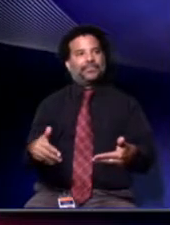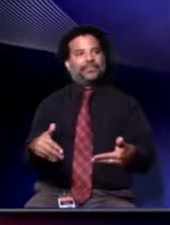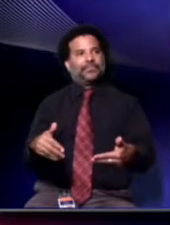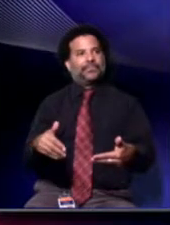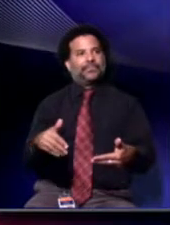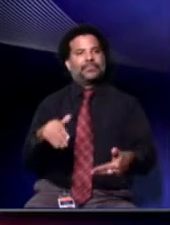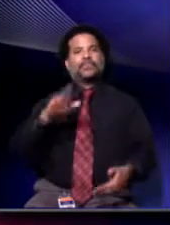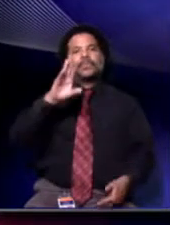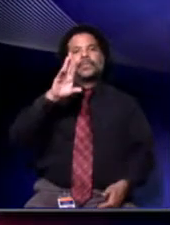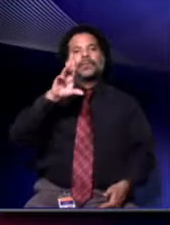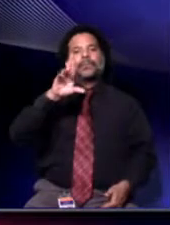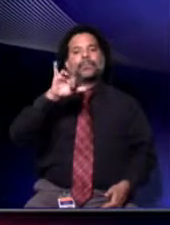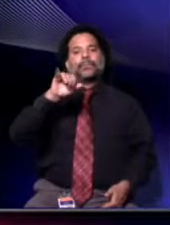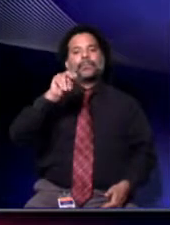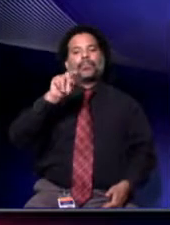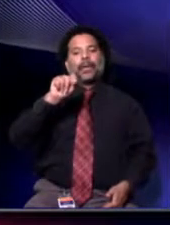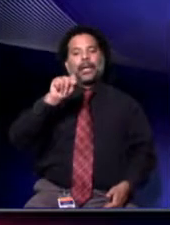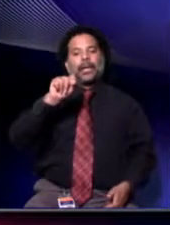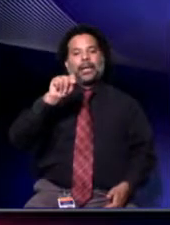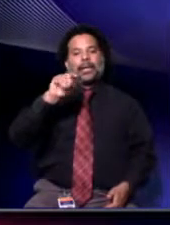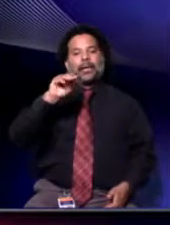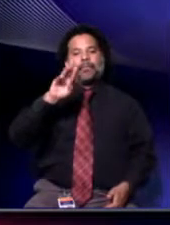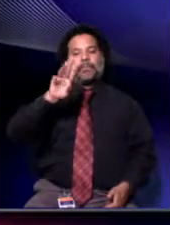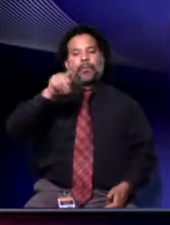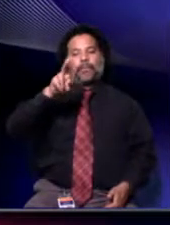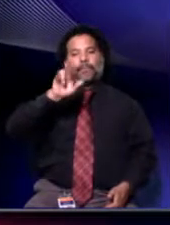Brian Murphy from